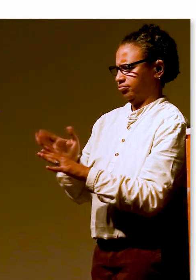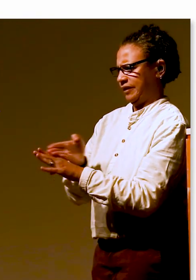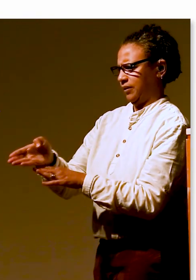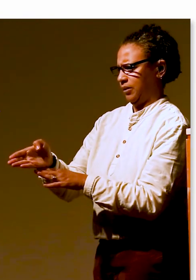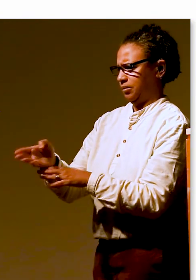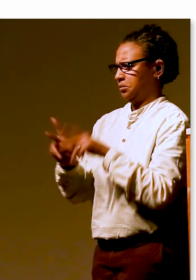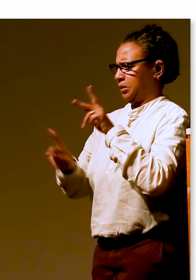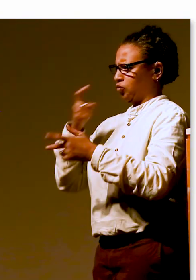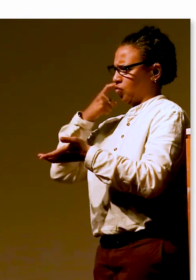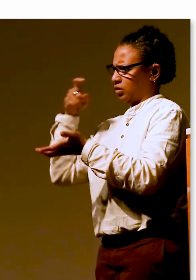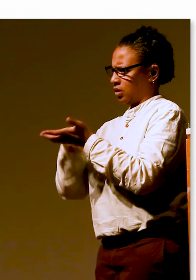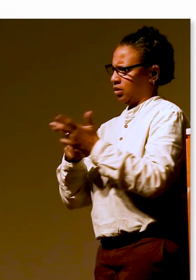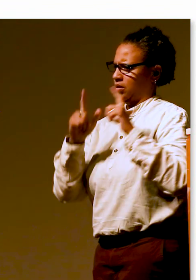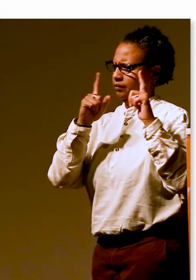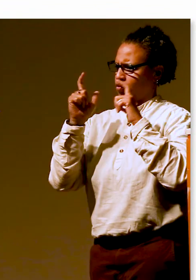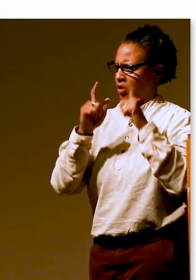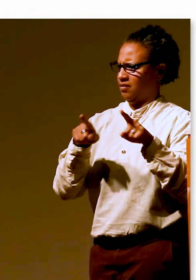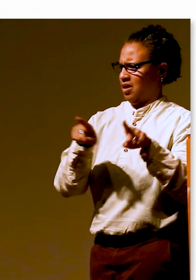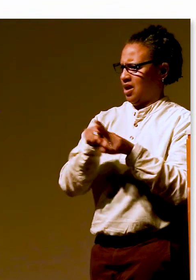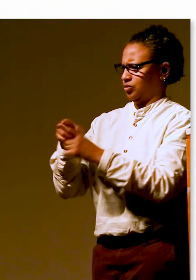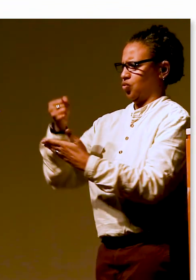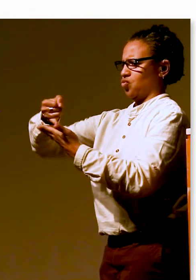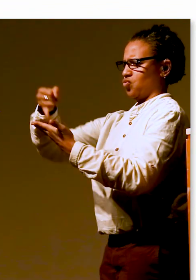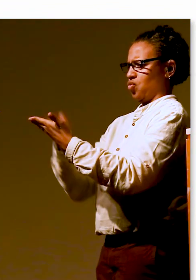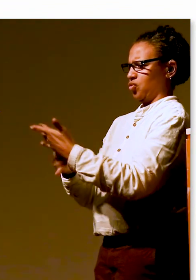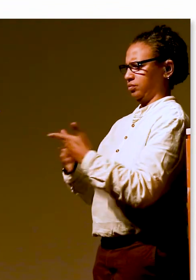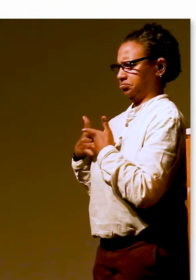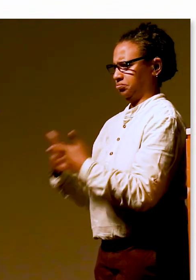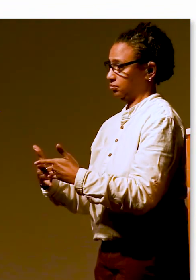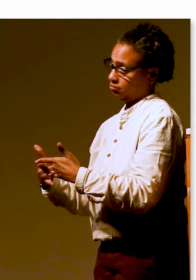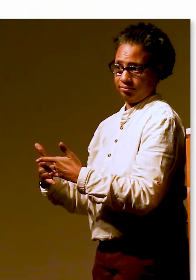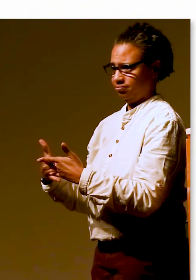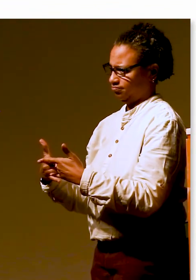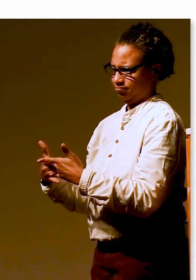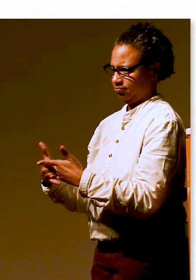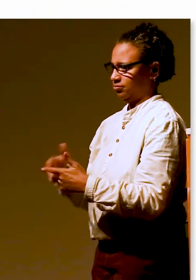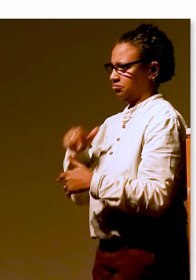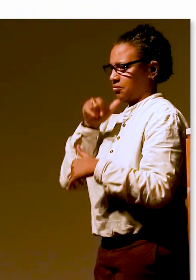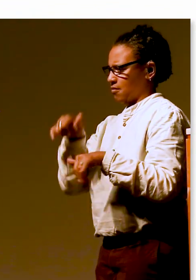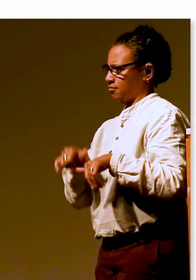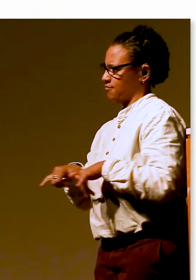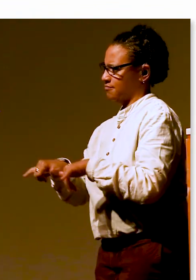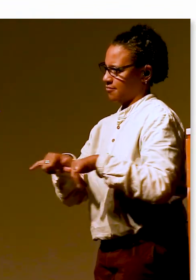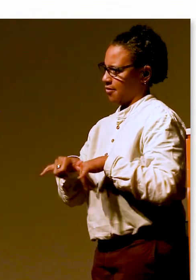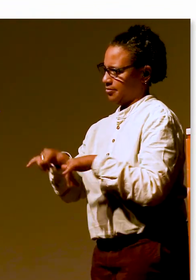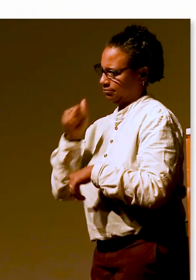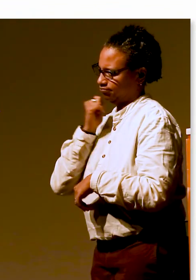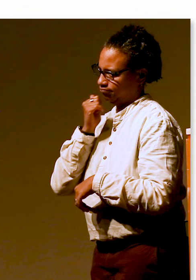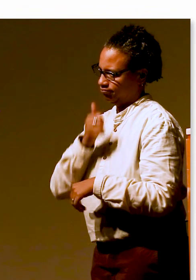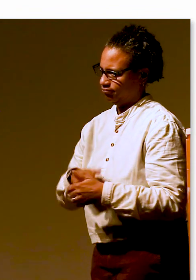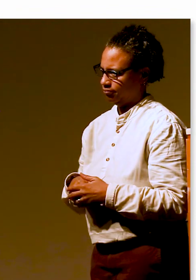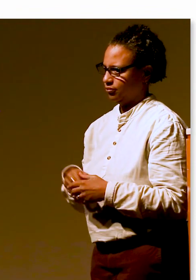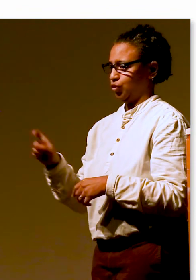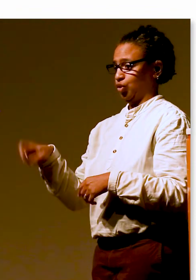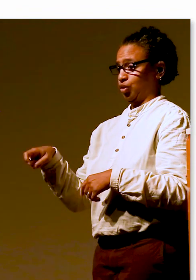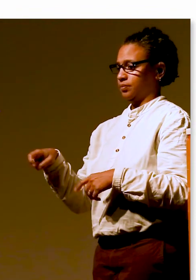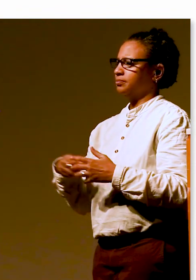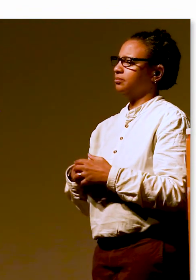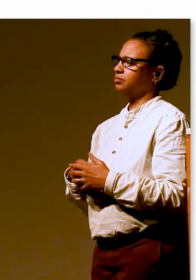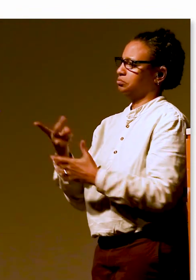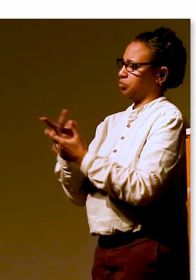as artwork is not something that like really is as common as it should be. And so I say images and photographs